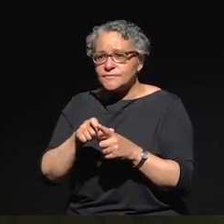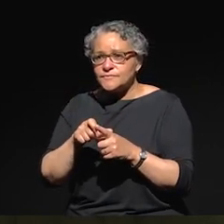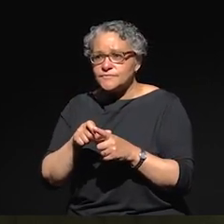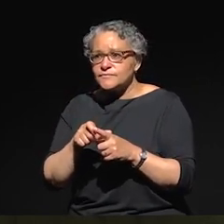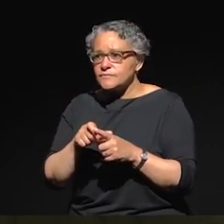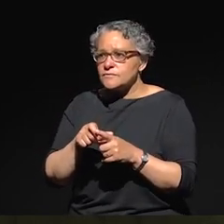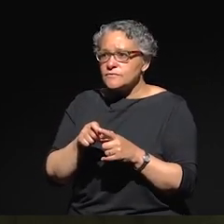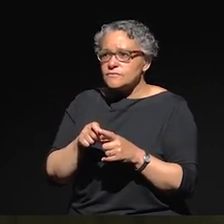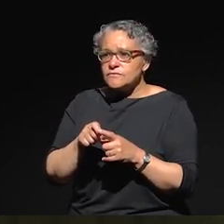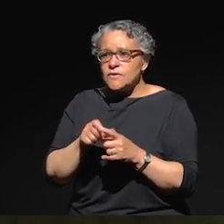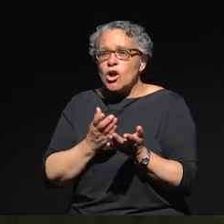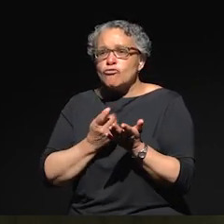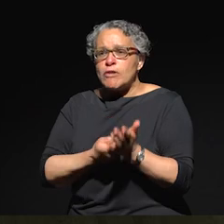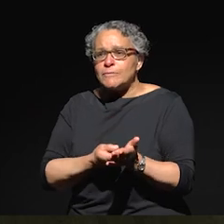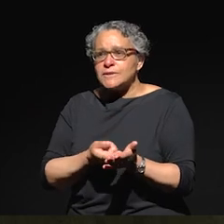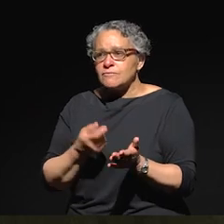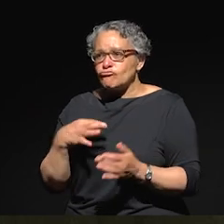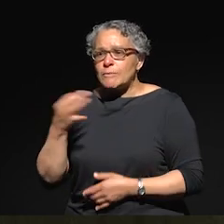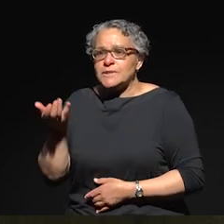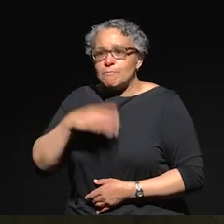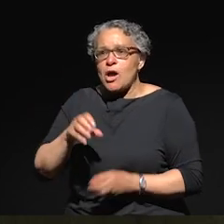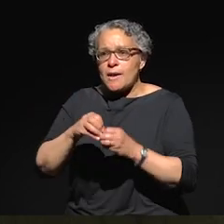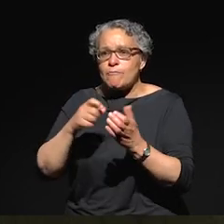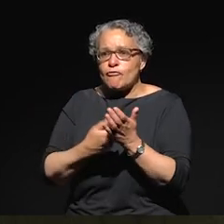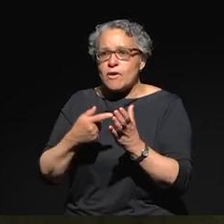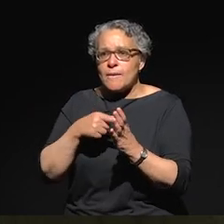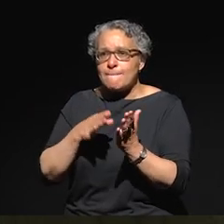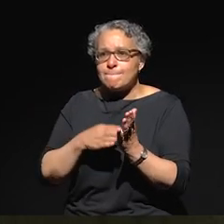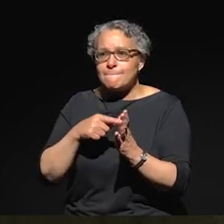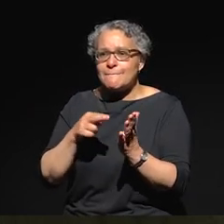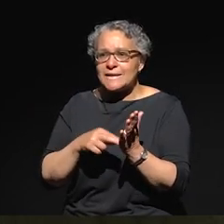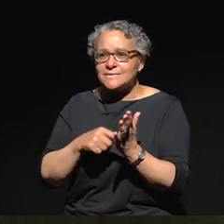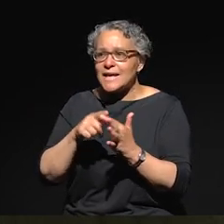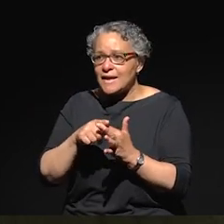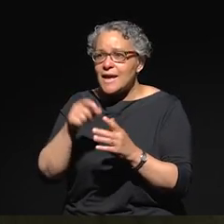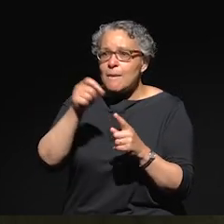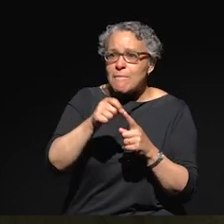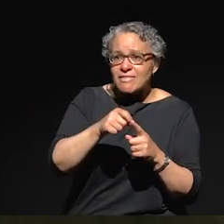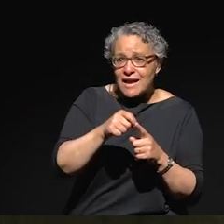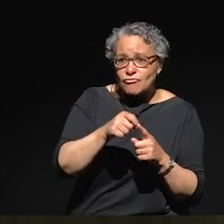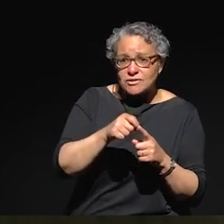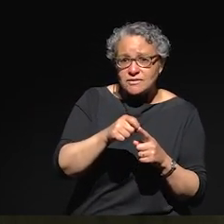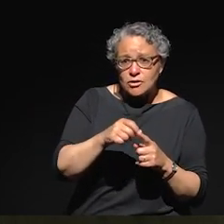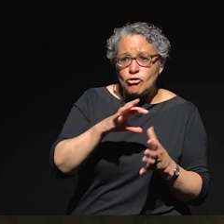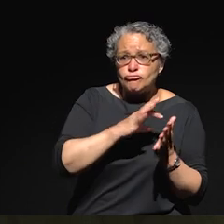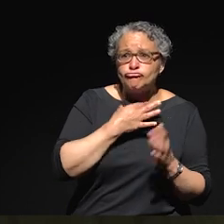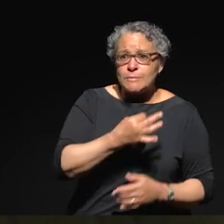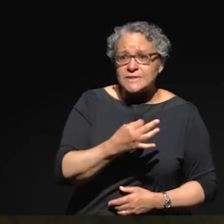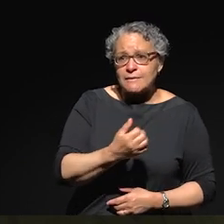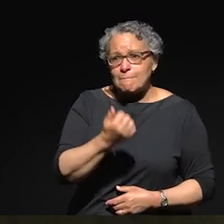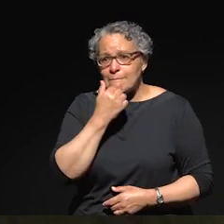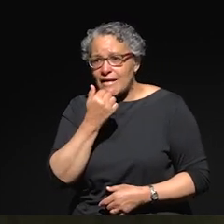demonstrating a geometrical principle here. So Pythagoras is arithmetic, and here we have geometry.